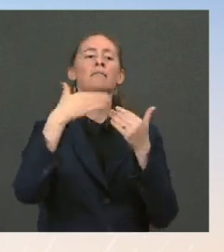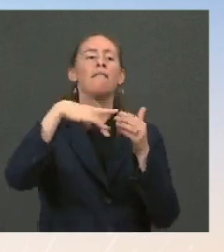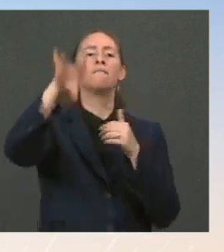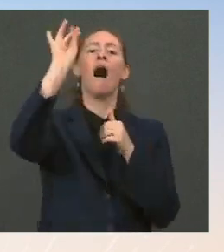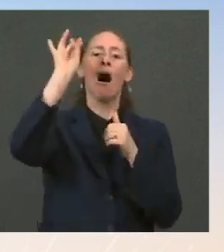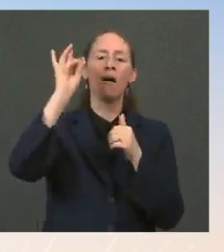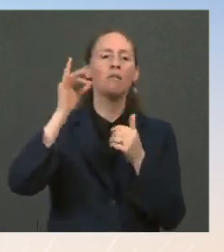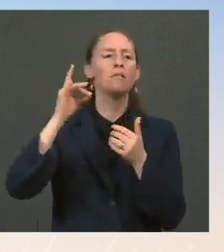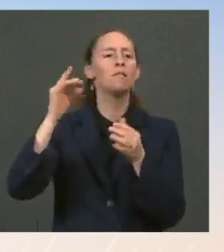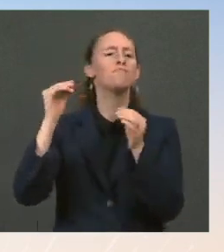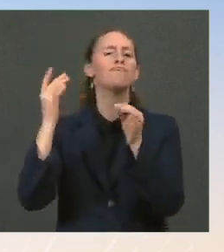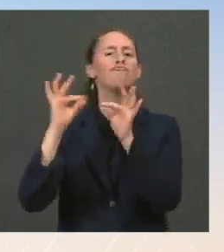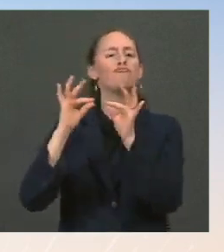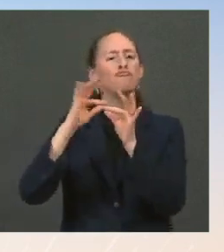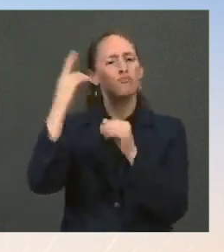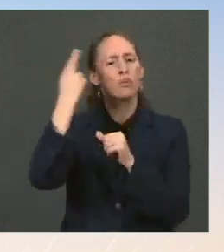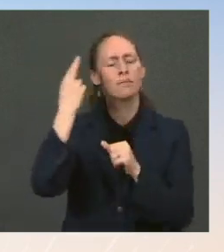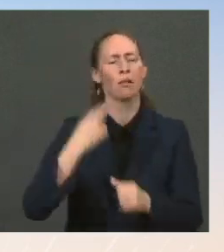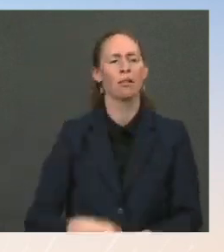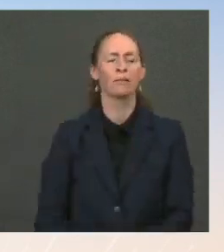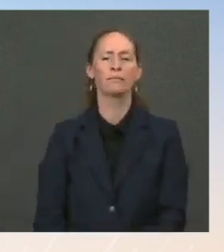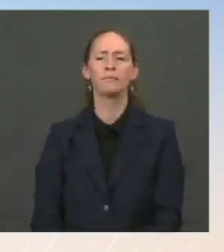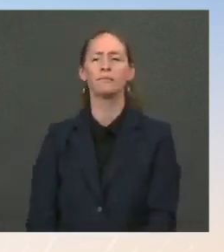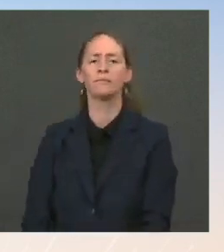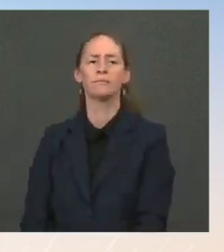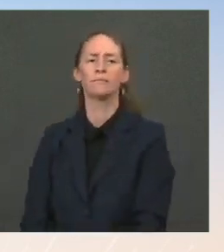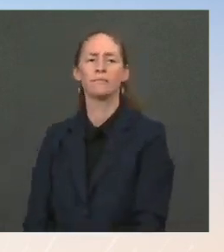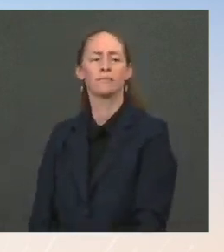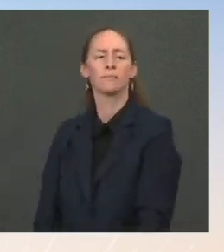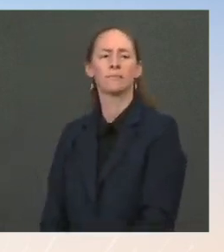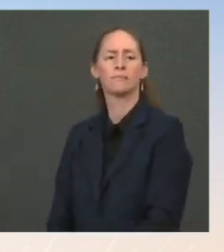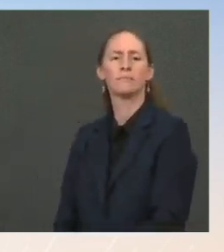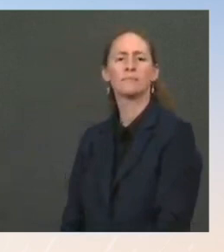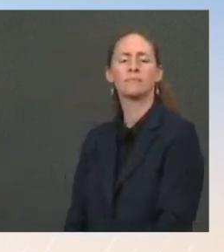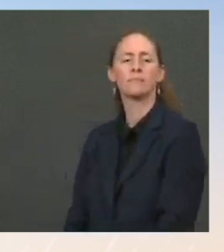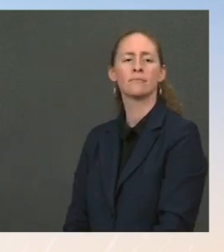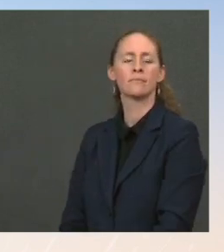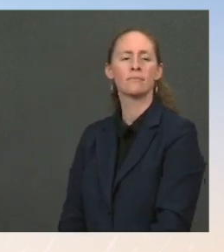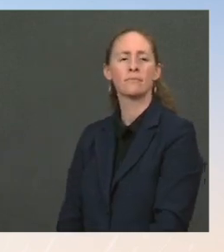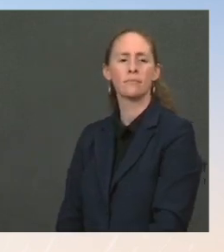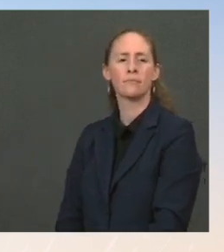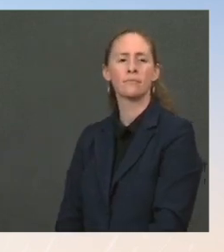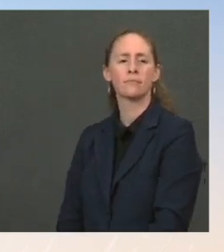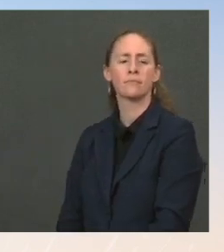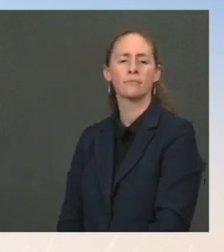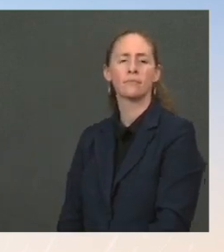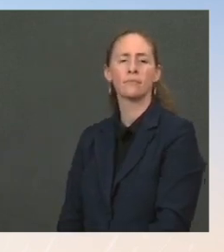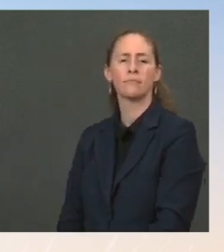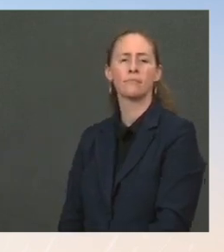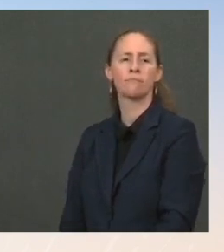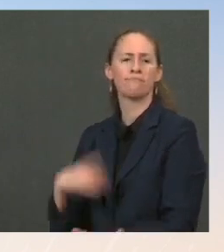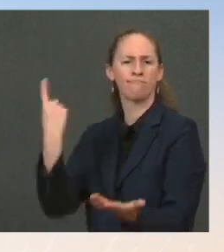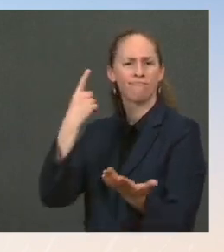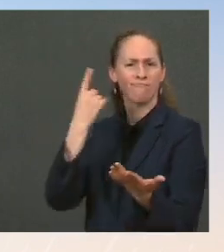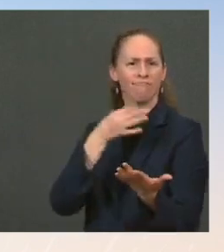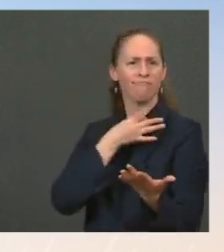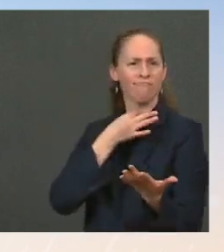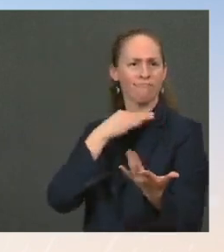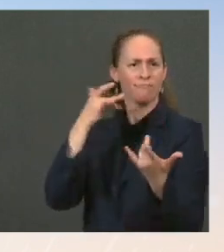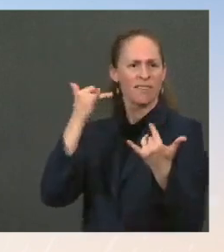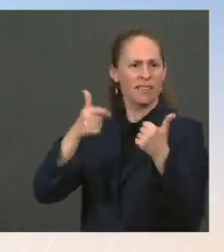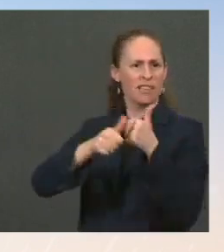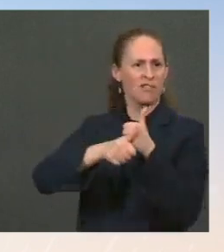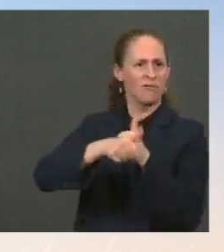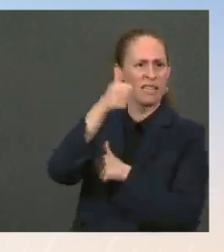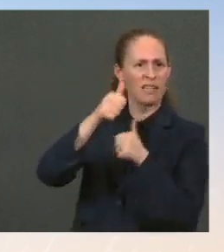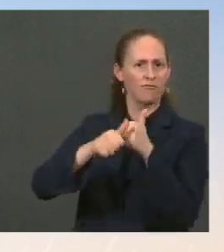public. Okay. Go ahead. What plans does the White House have to address the risk of oil spills from existing platforms, existing leases